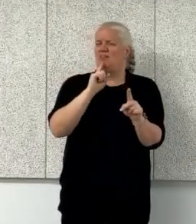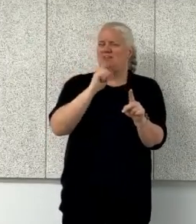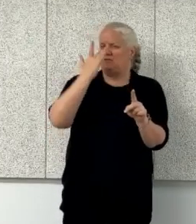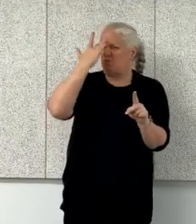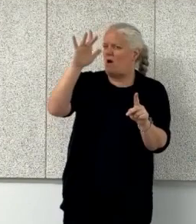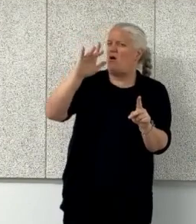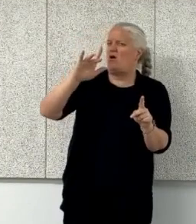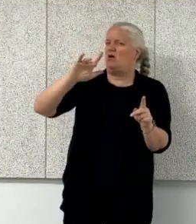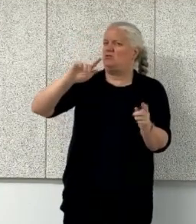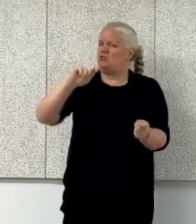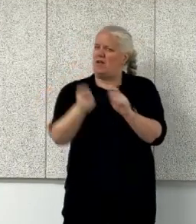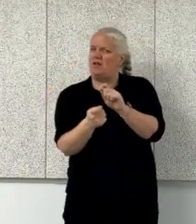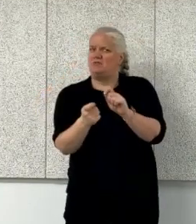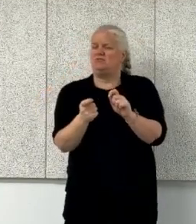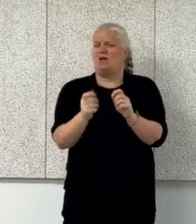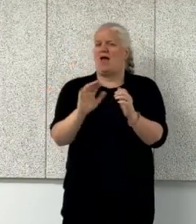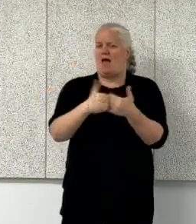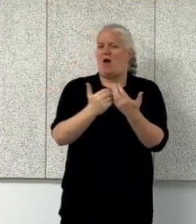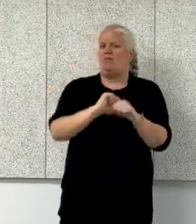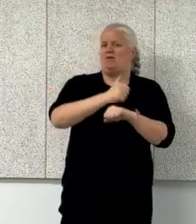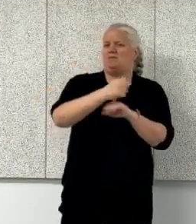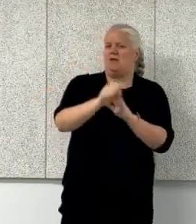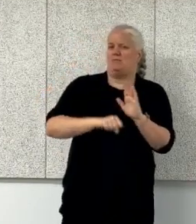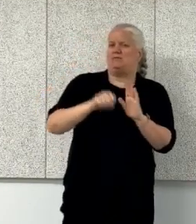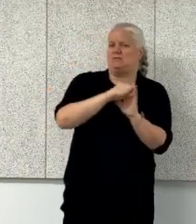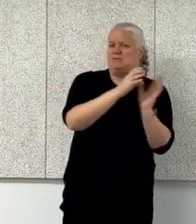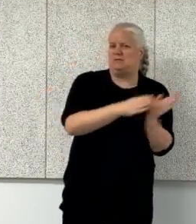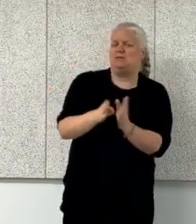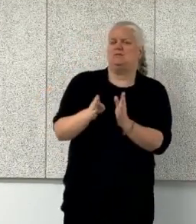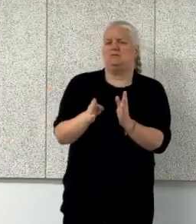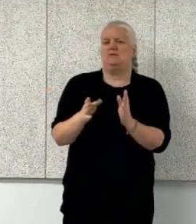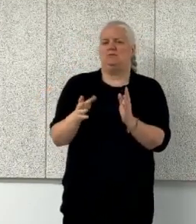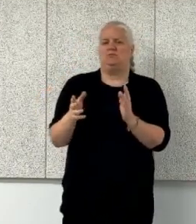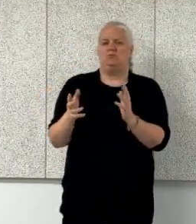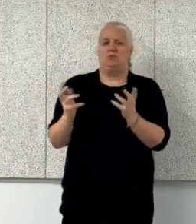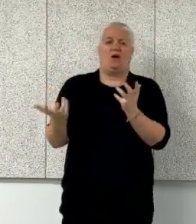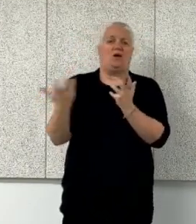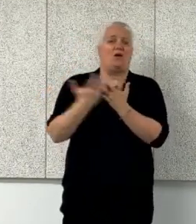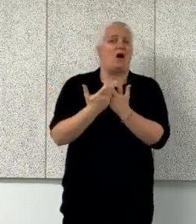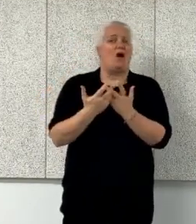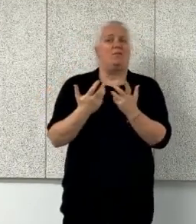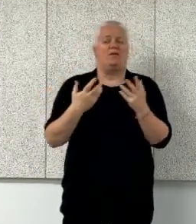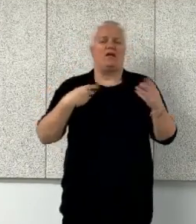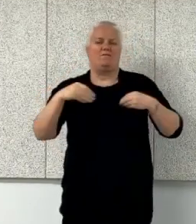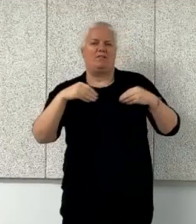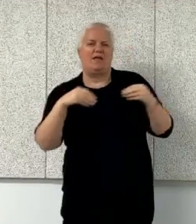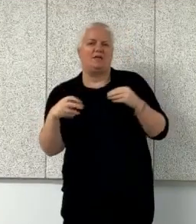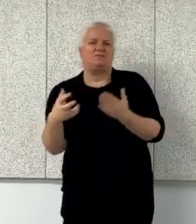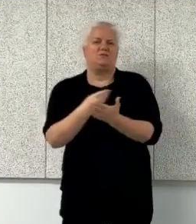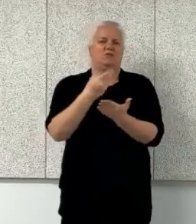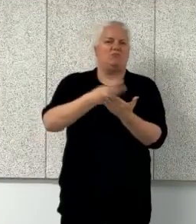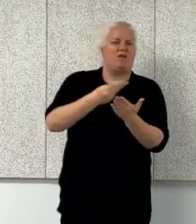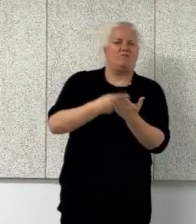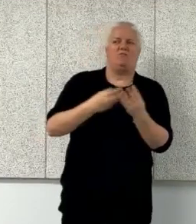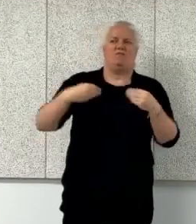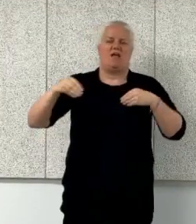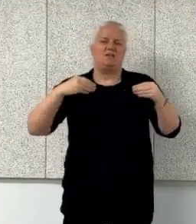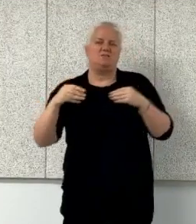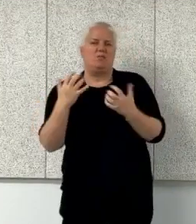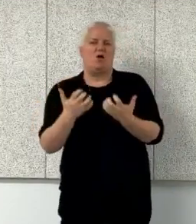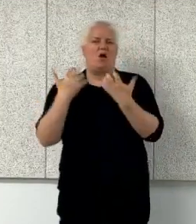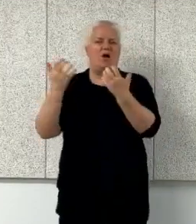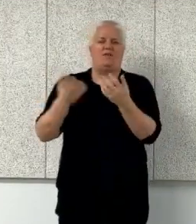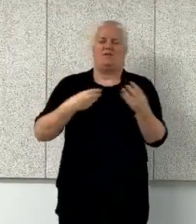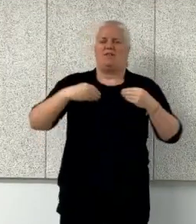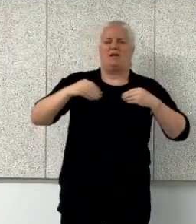program a season in order to accommodate for fluxes in, say, revenue or audiences or cash flow. Things like,